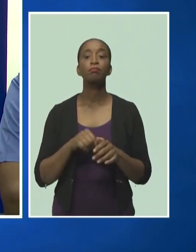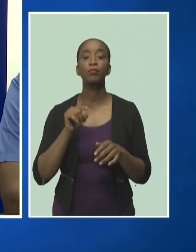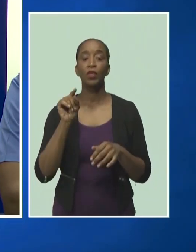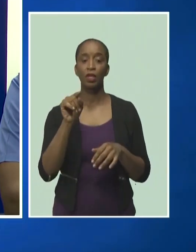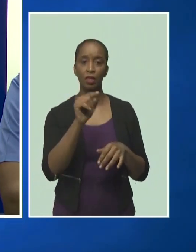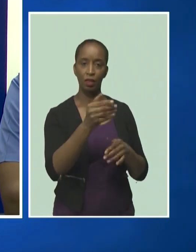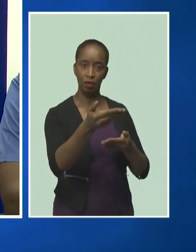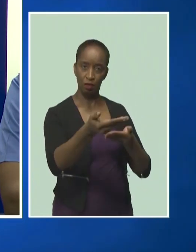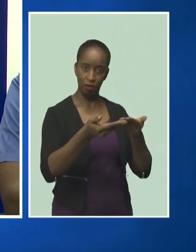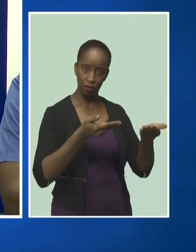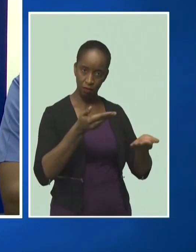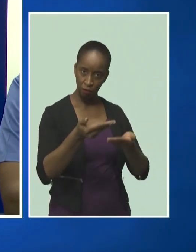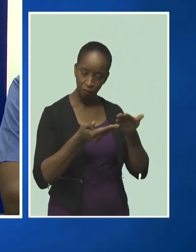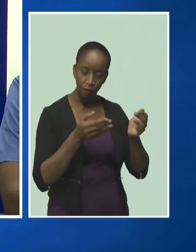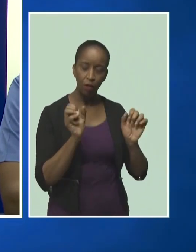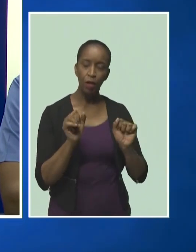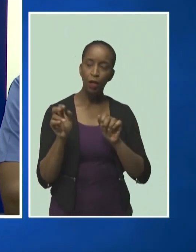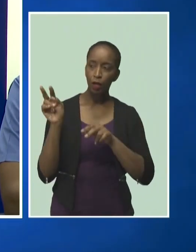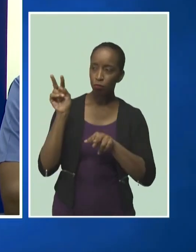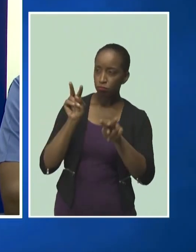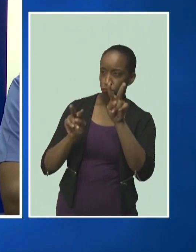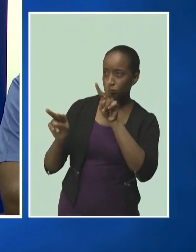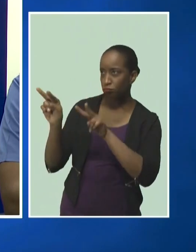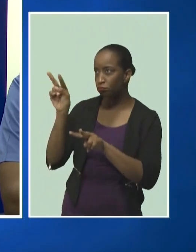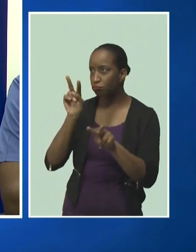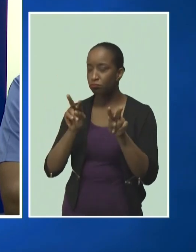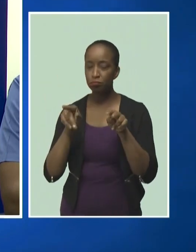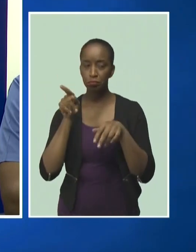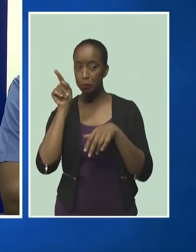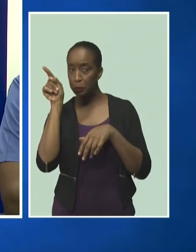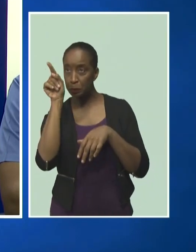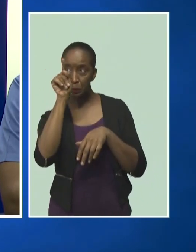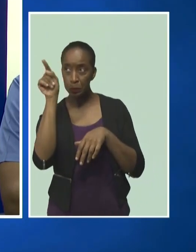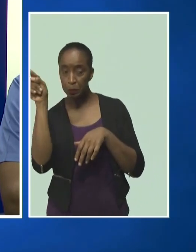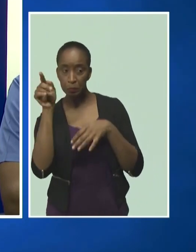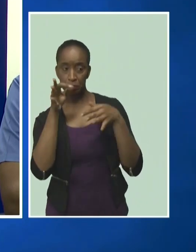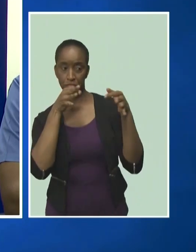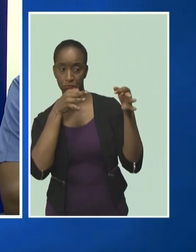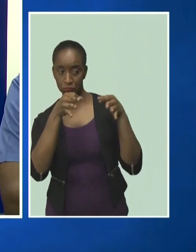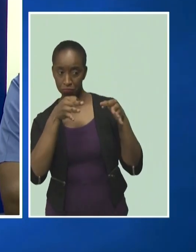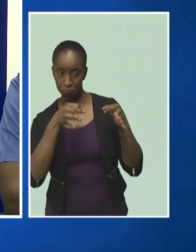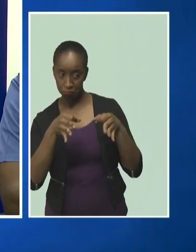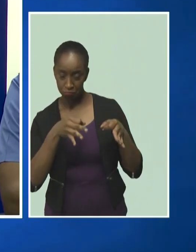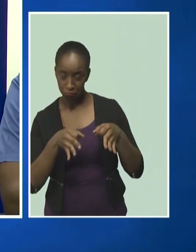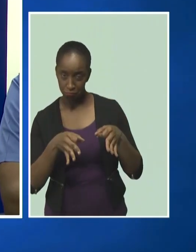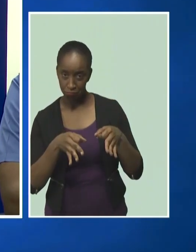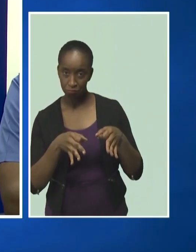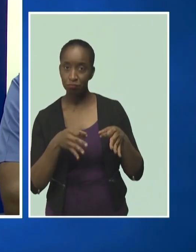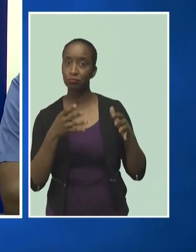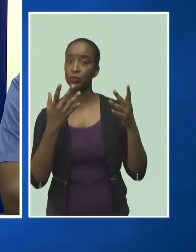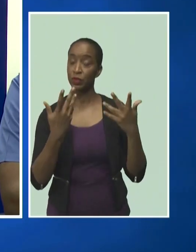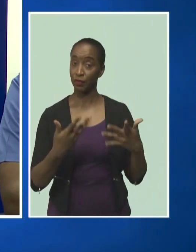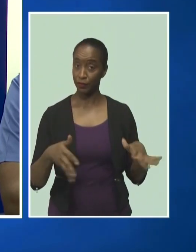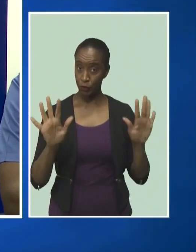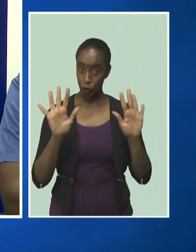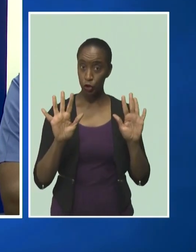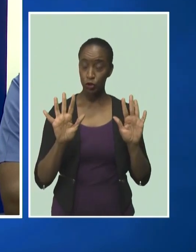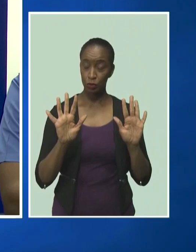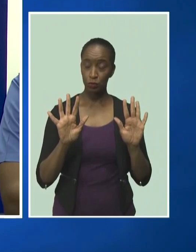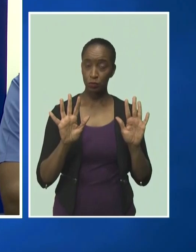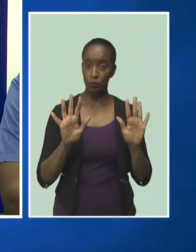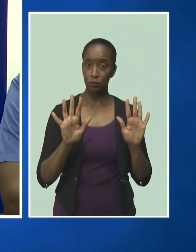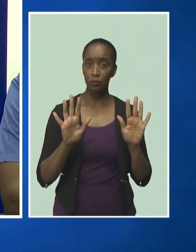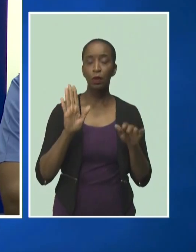invited to tour the monument. They're going to have it explained to them first. And then after that is finished, the